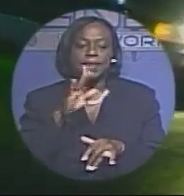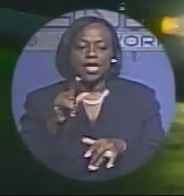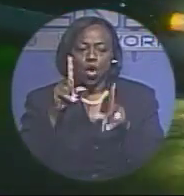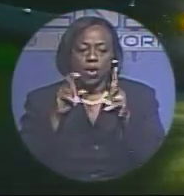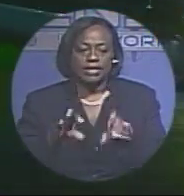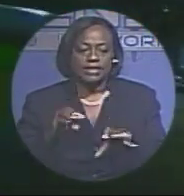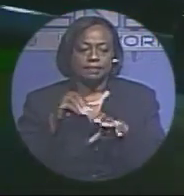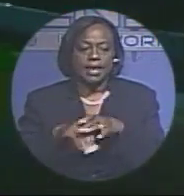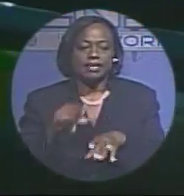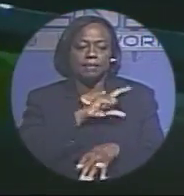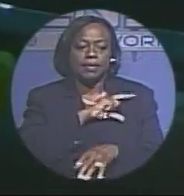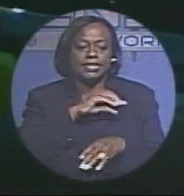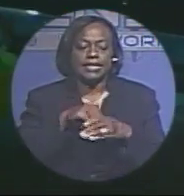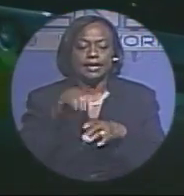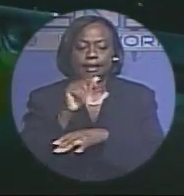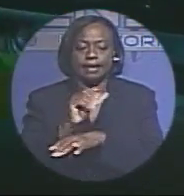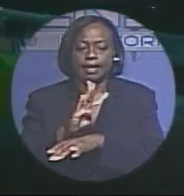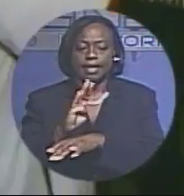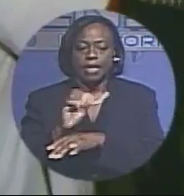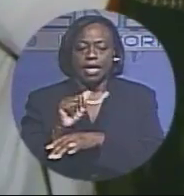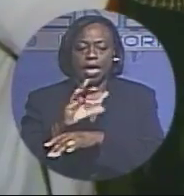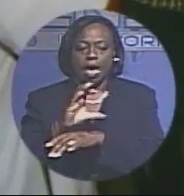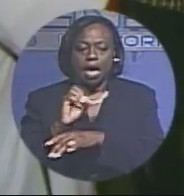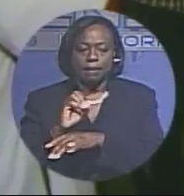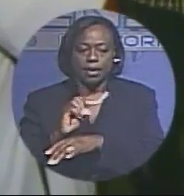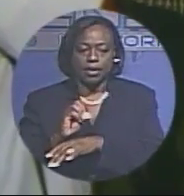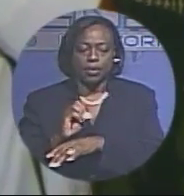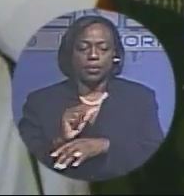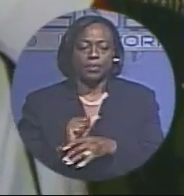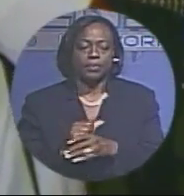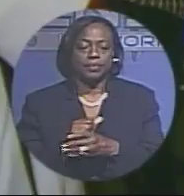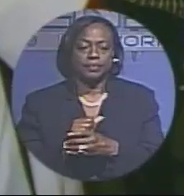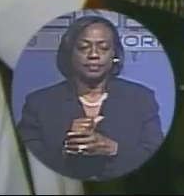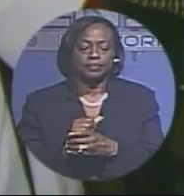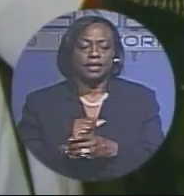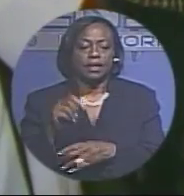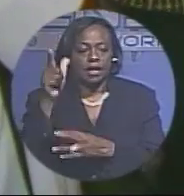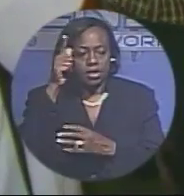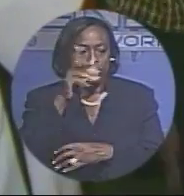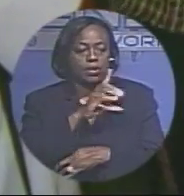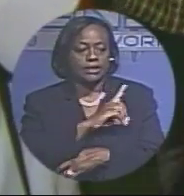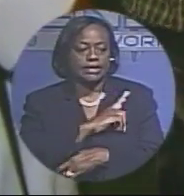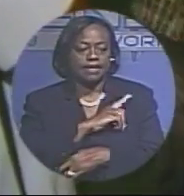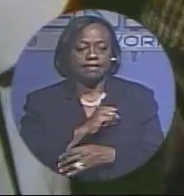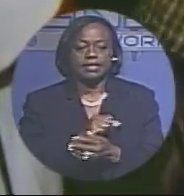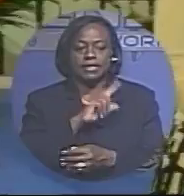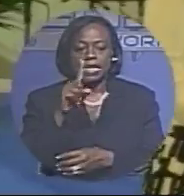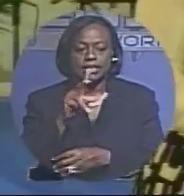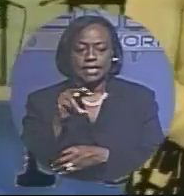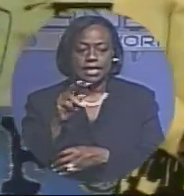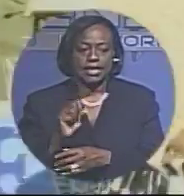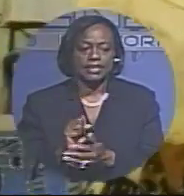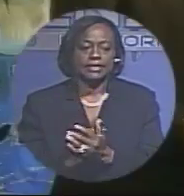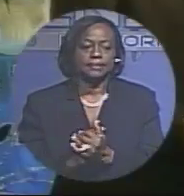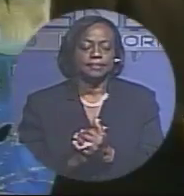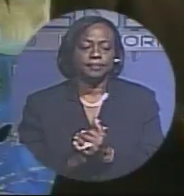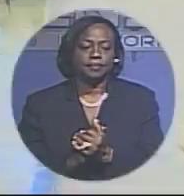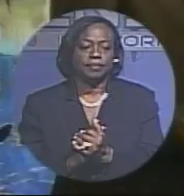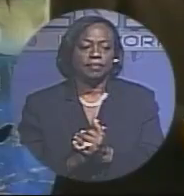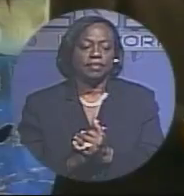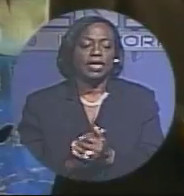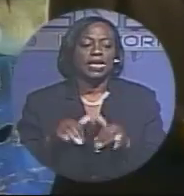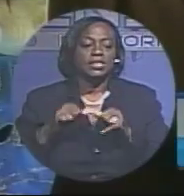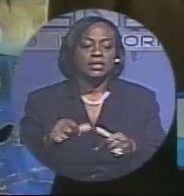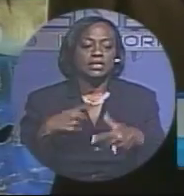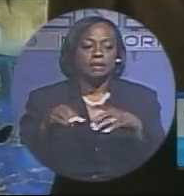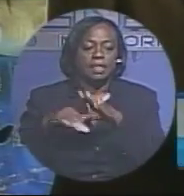search for the remaining victims continued on the high seas surrounding that northern island. LaDawn Davis, ZNS News. Well, still to